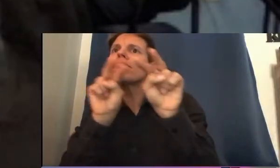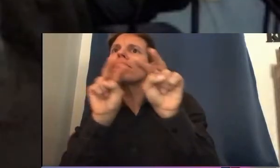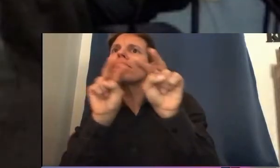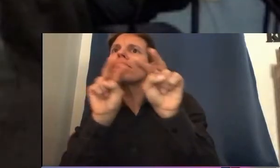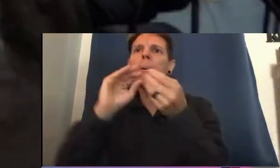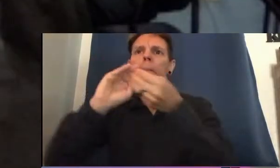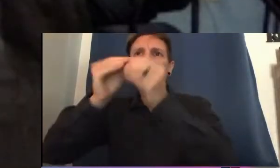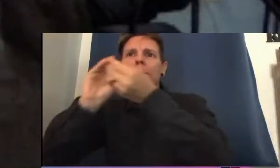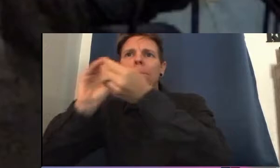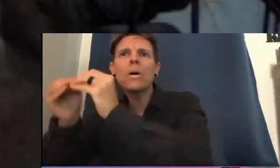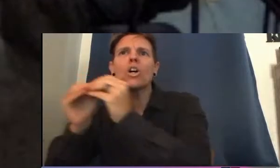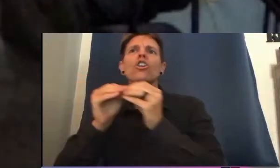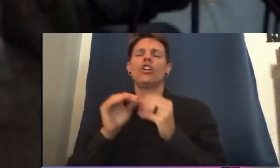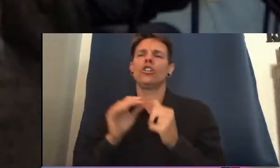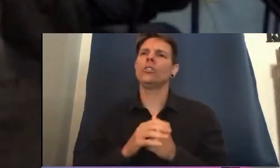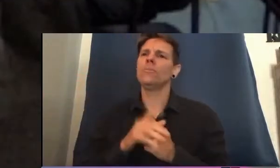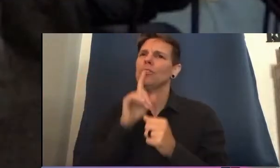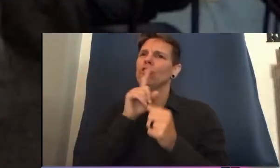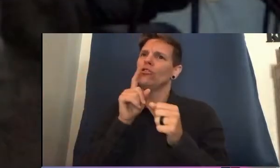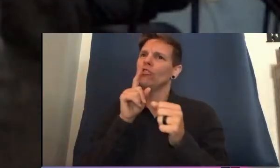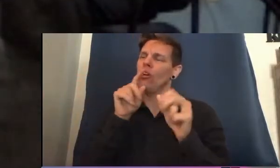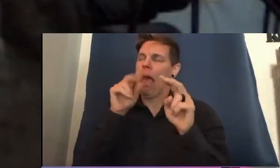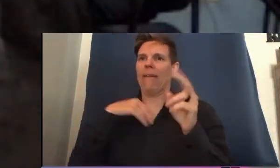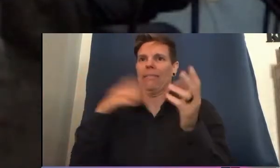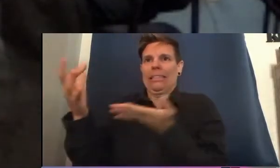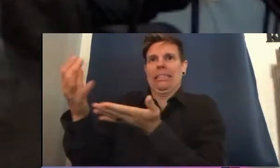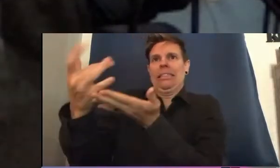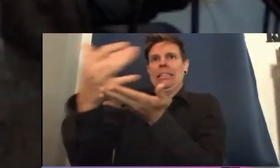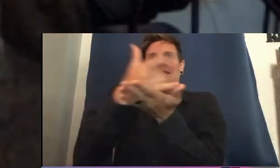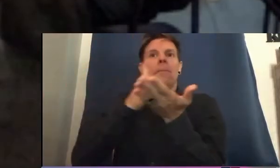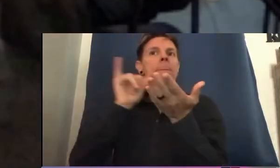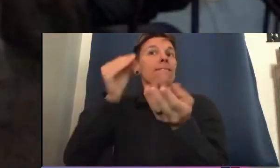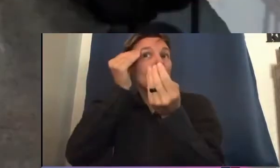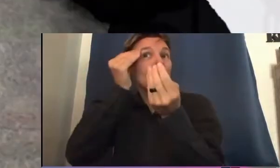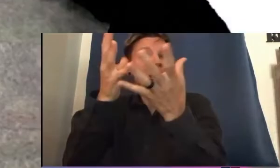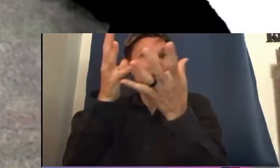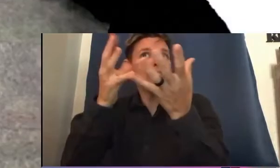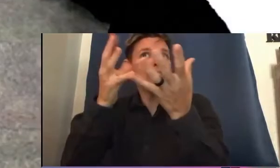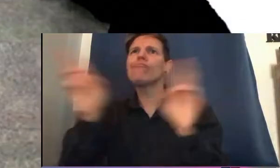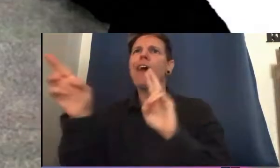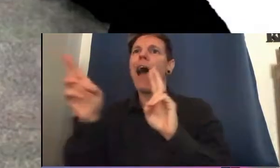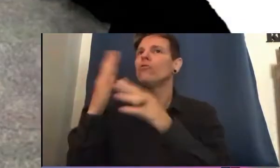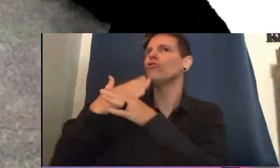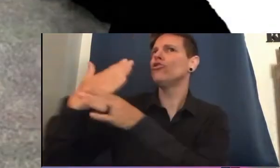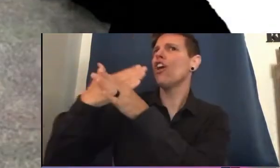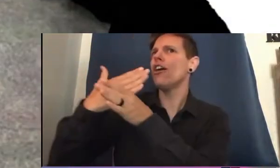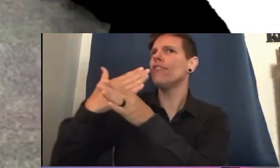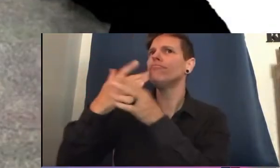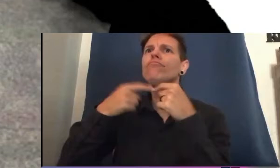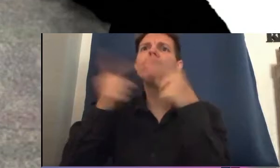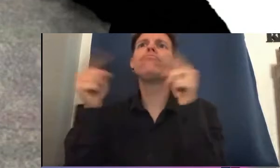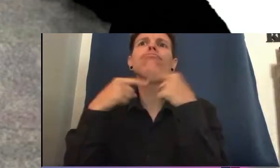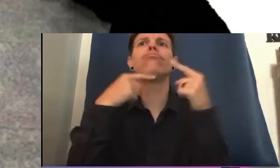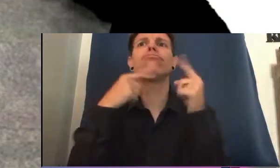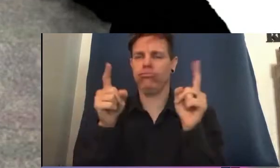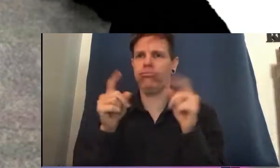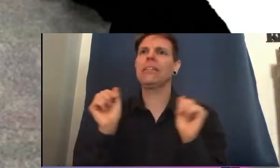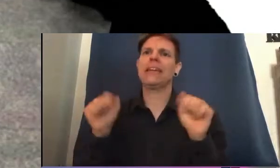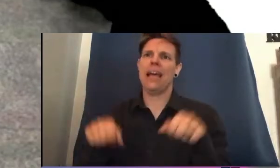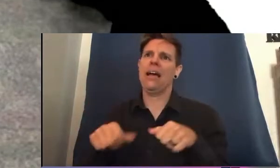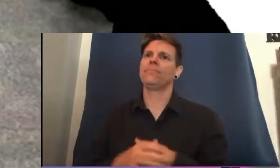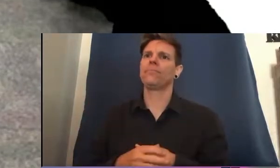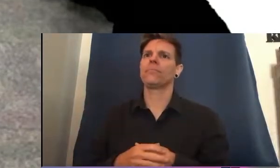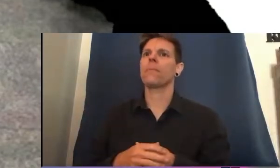have that information readily available. Good. Commissioner Gonzalez, yes. Thank you. Yeah, I wanted to highlight,